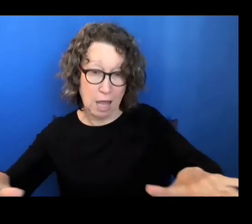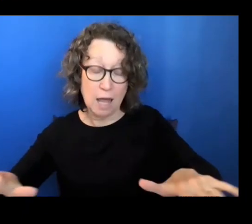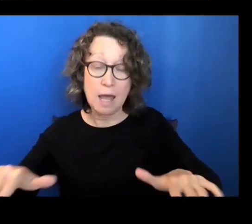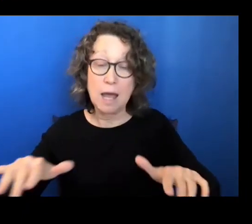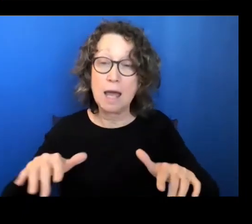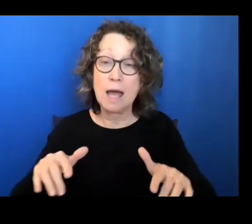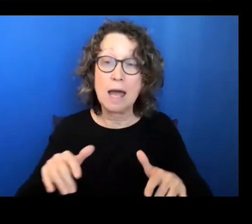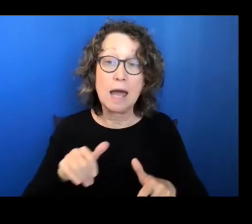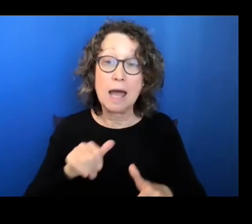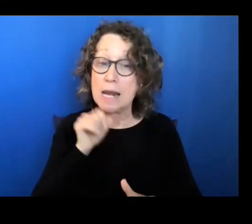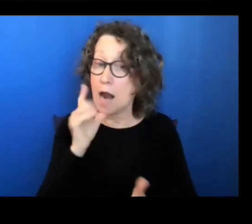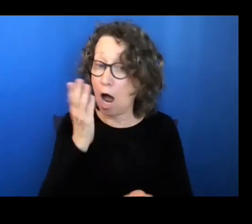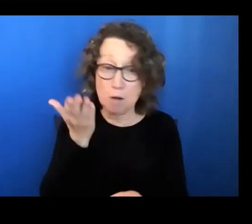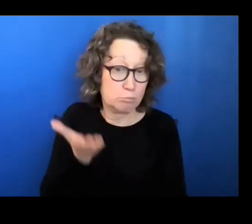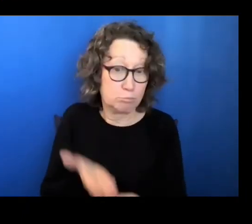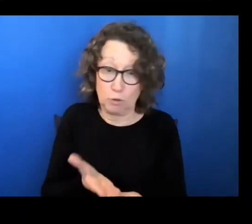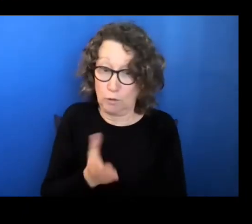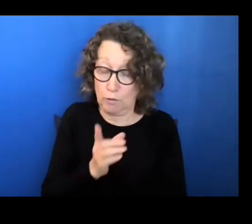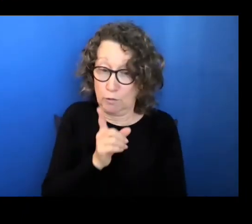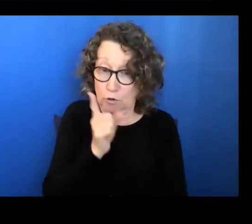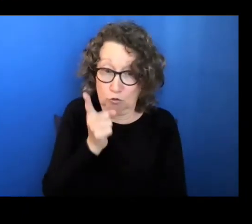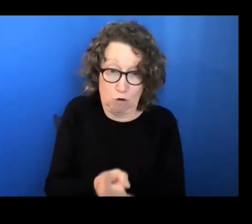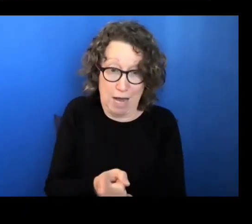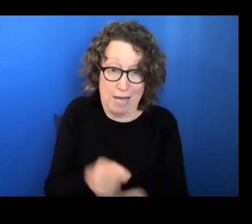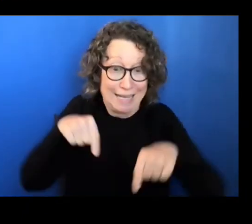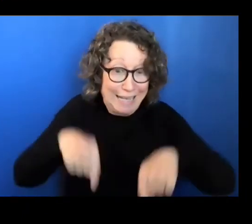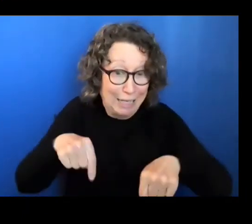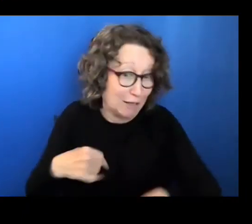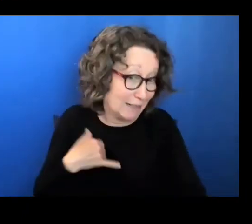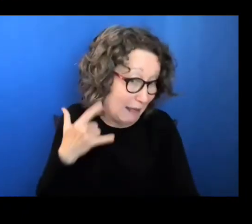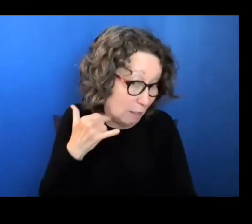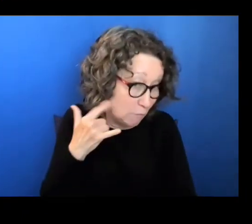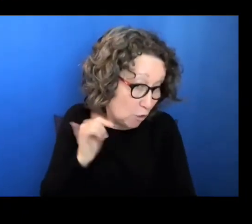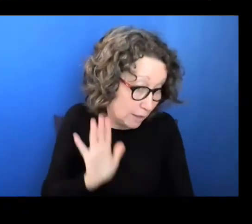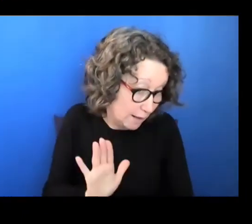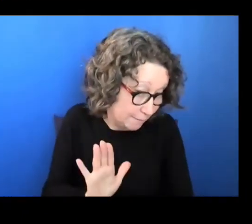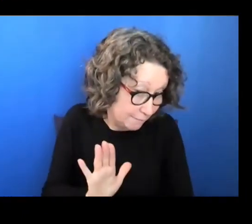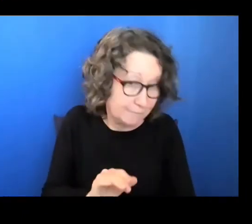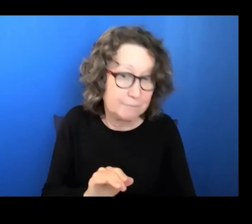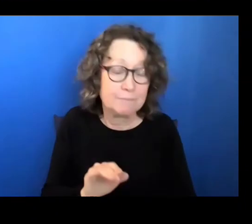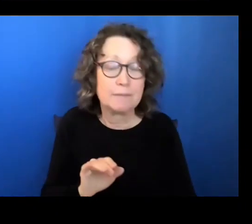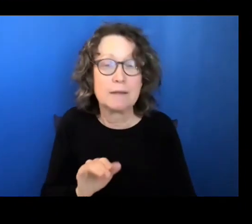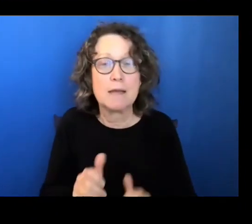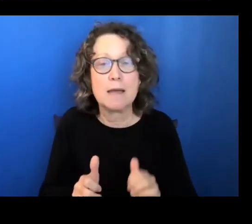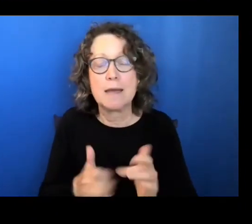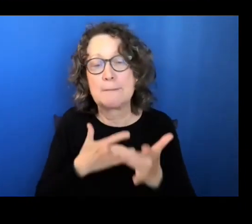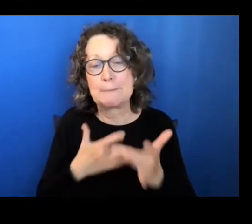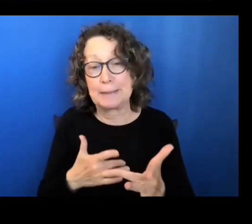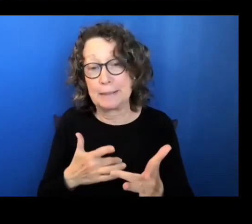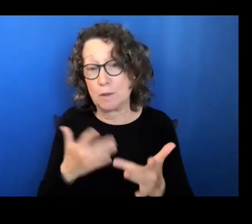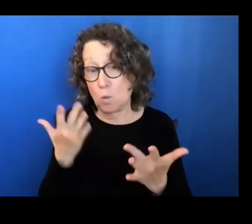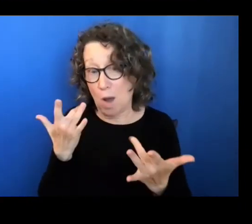not been proven to be accurate for California. And most likely